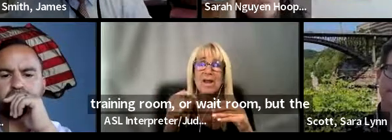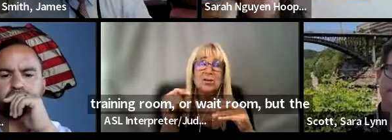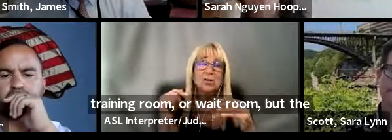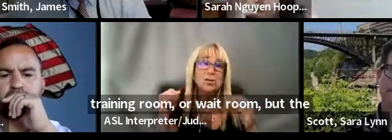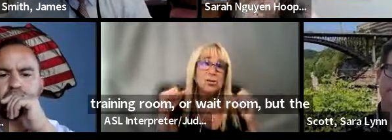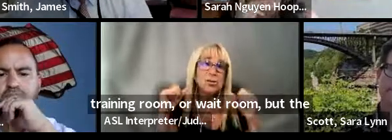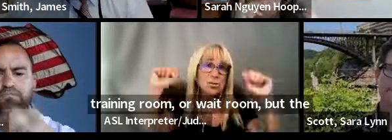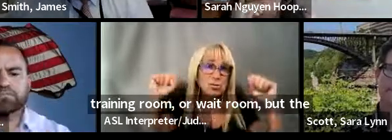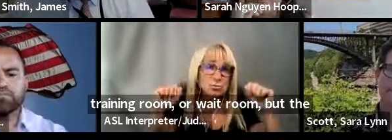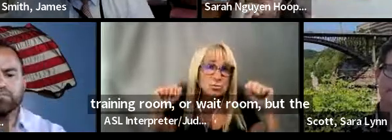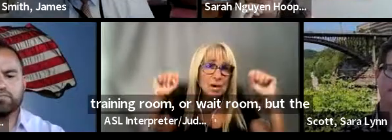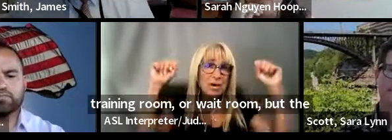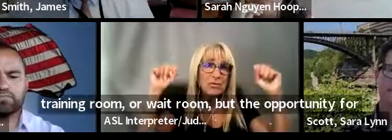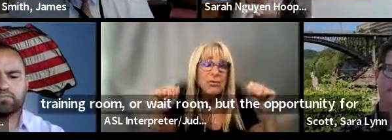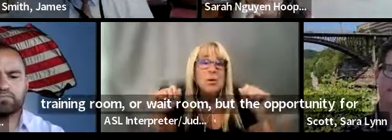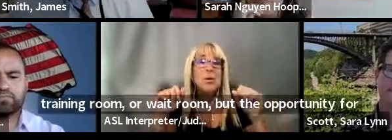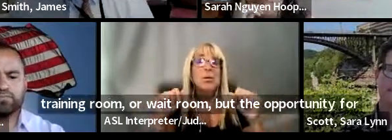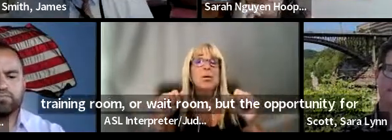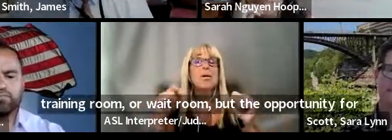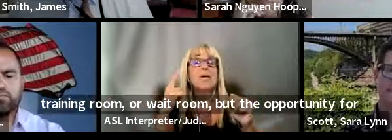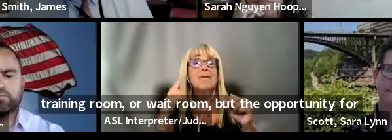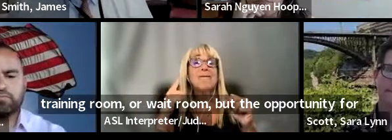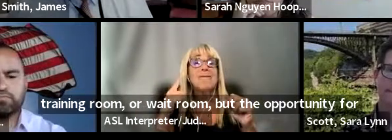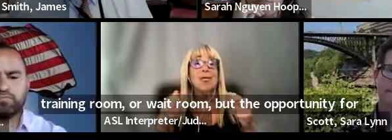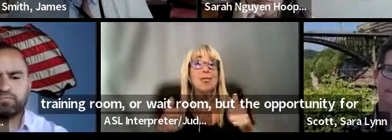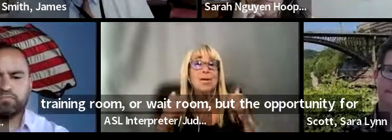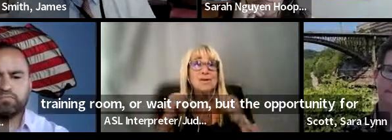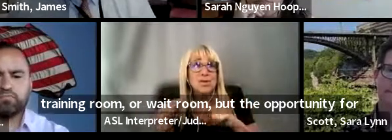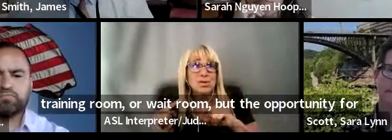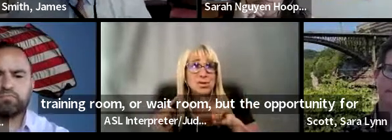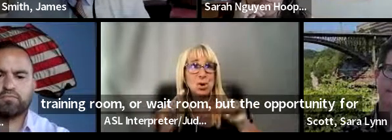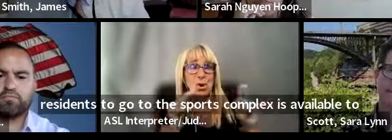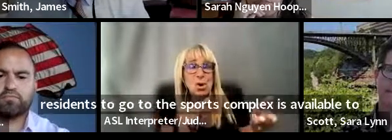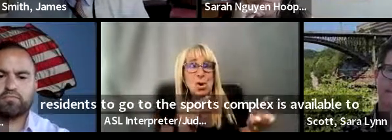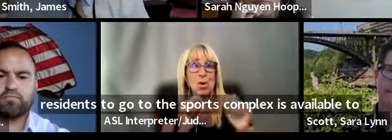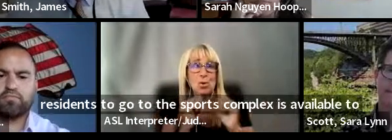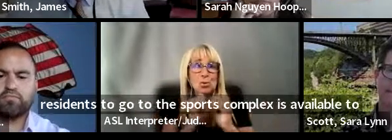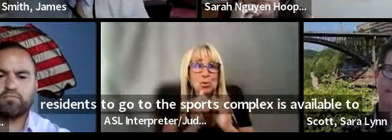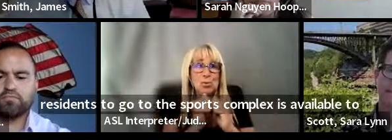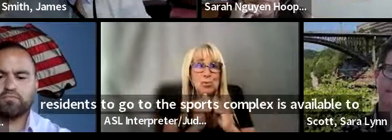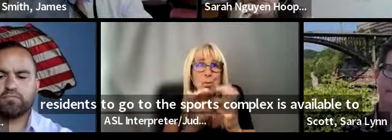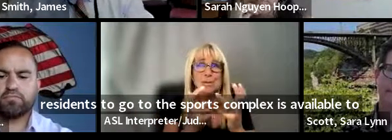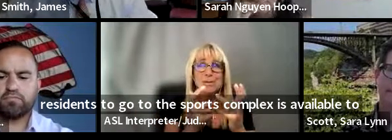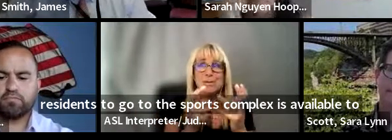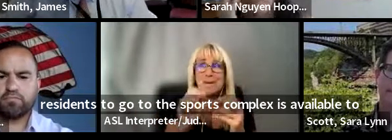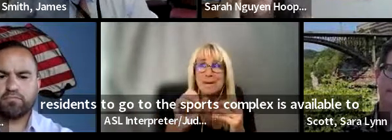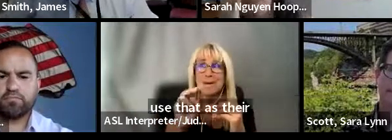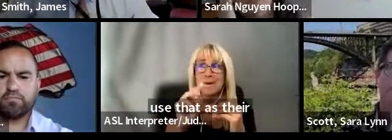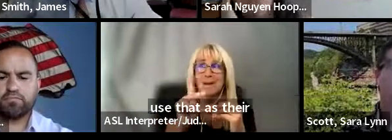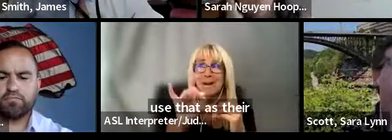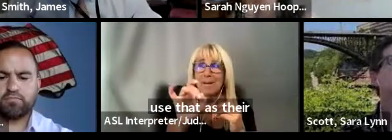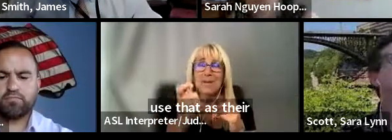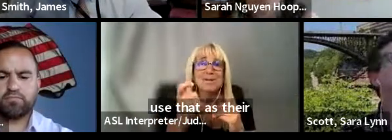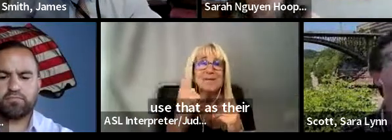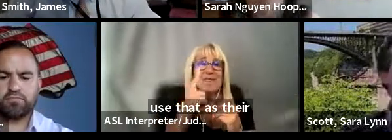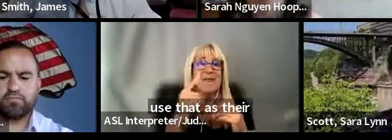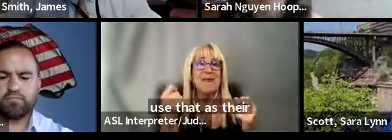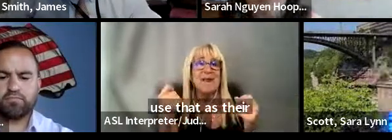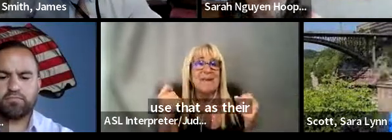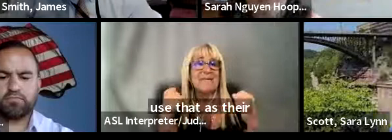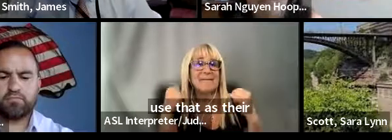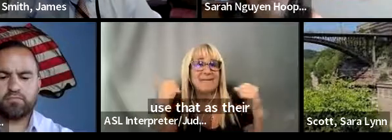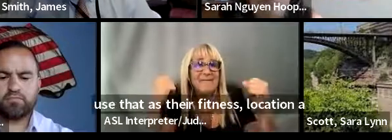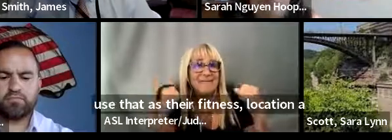to go to the sports complex is available to use that as their fitness location, a